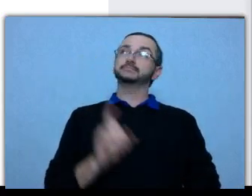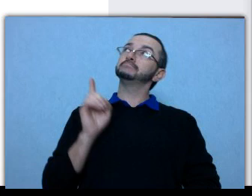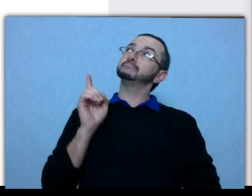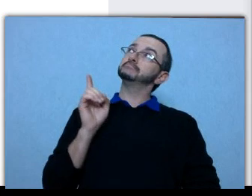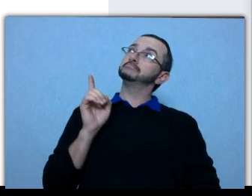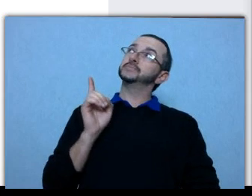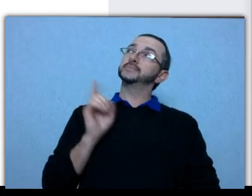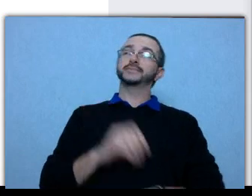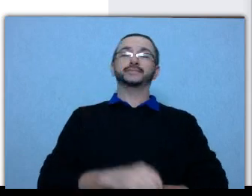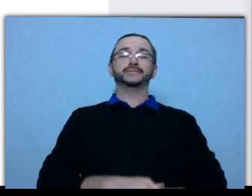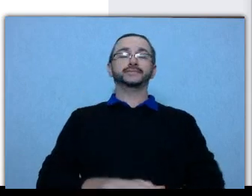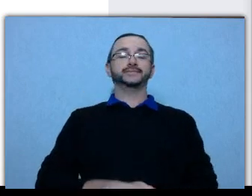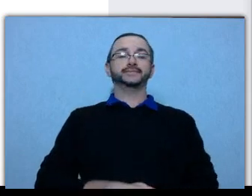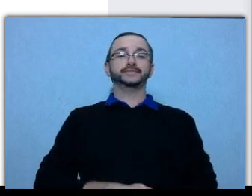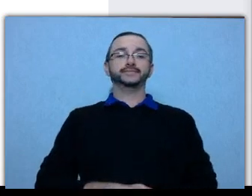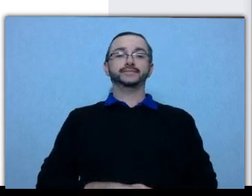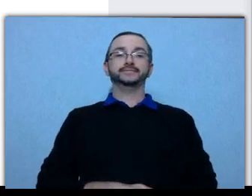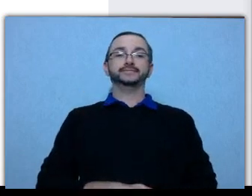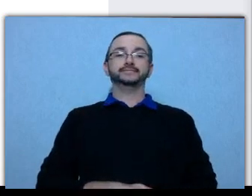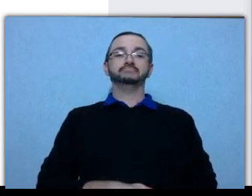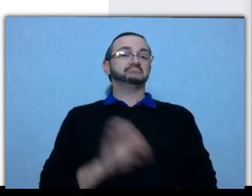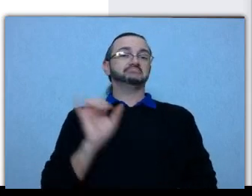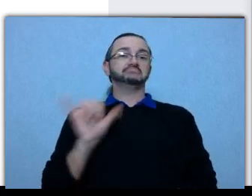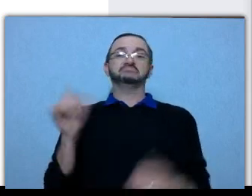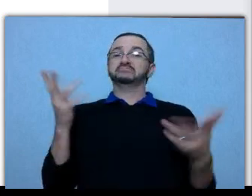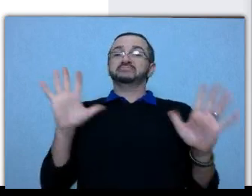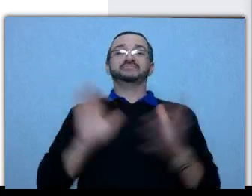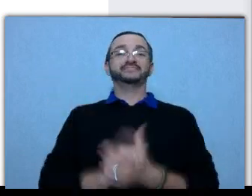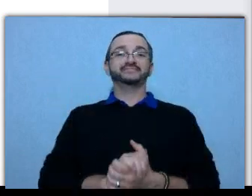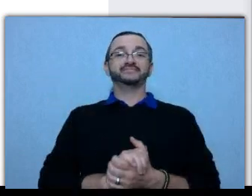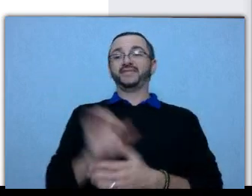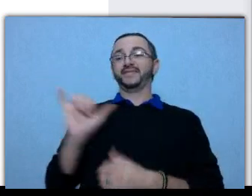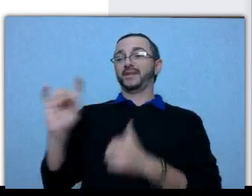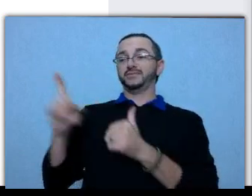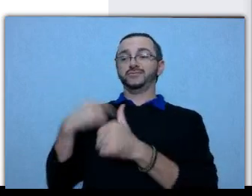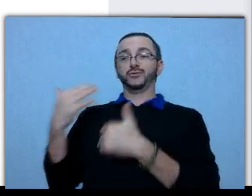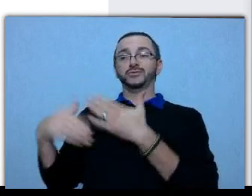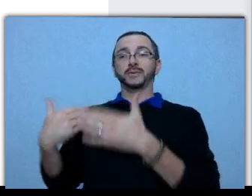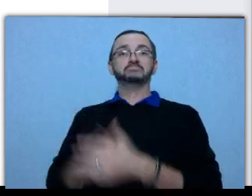a giant one. That's it. That's your first step.